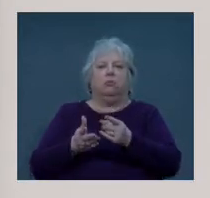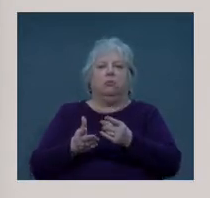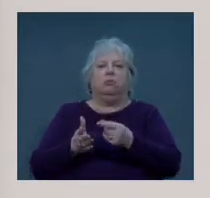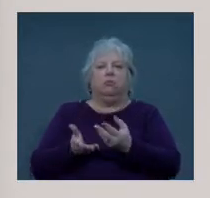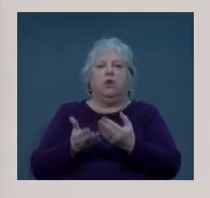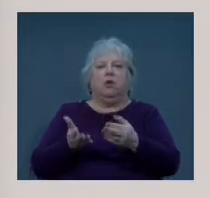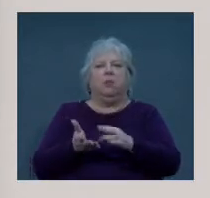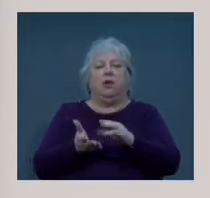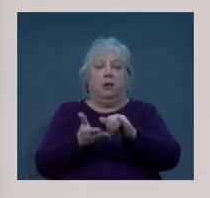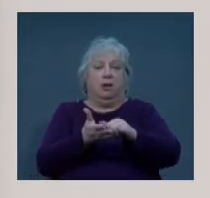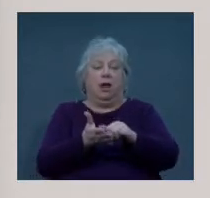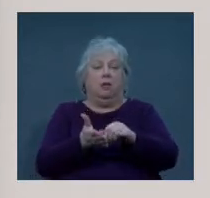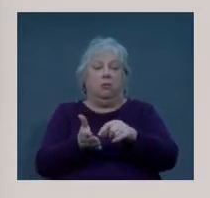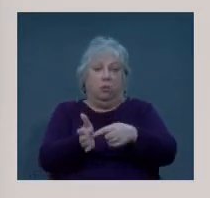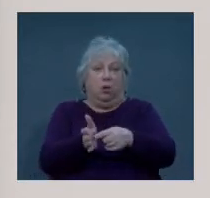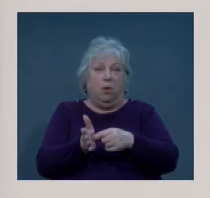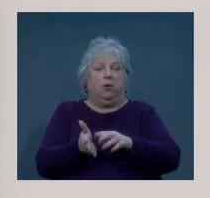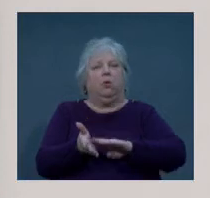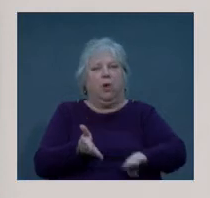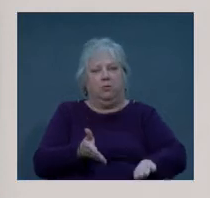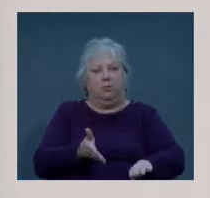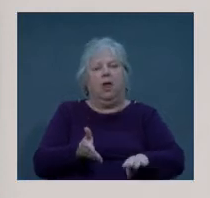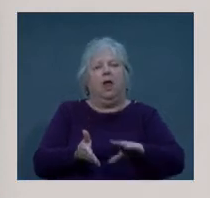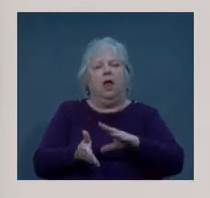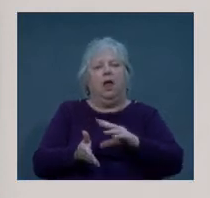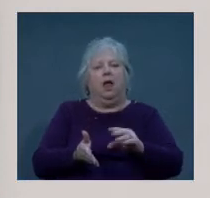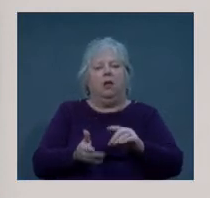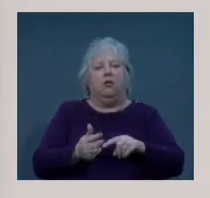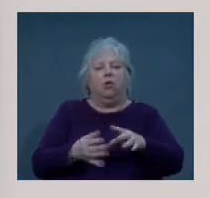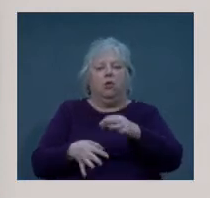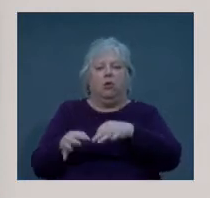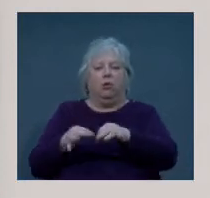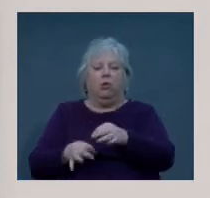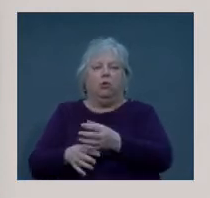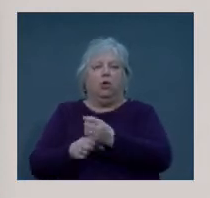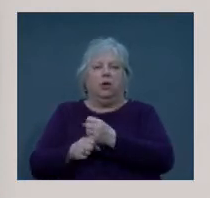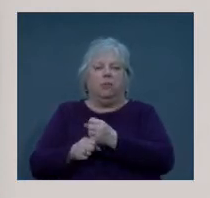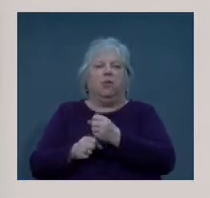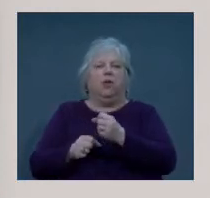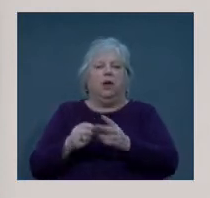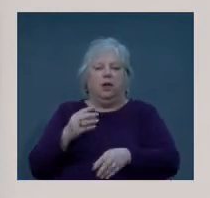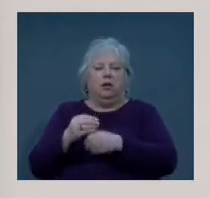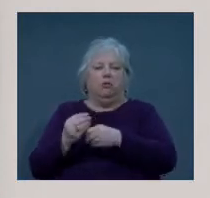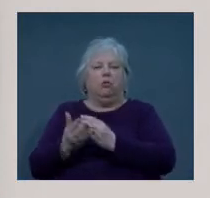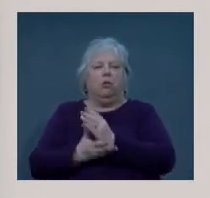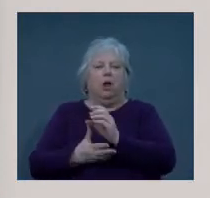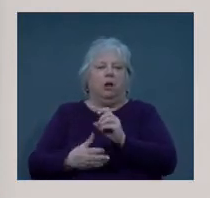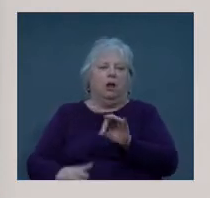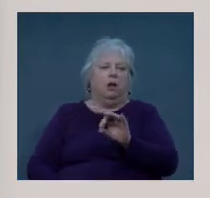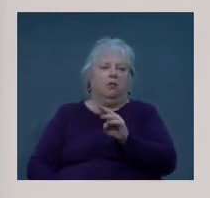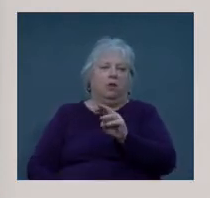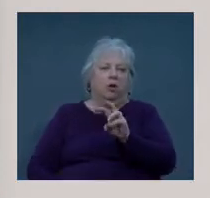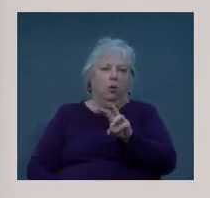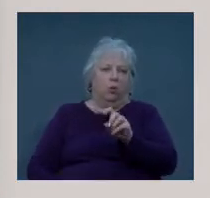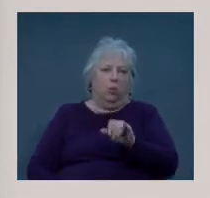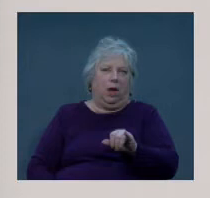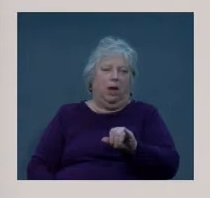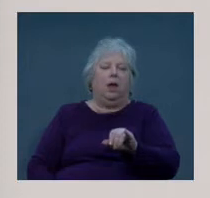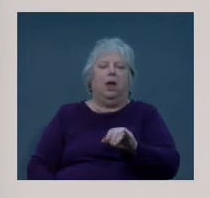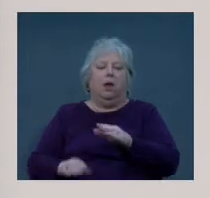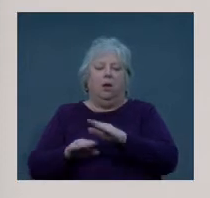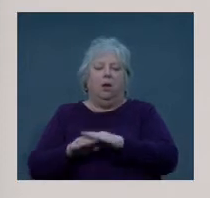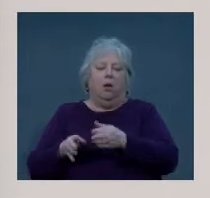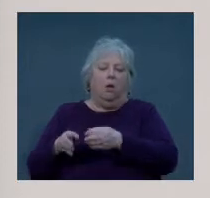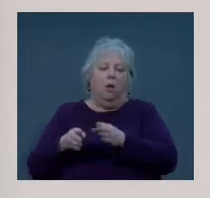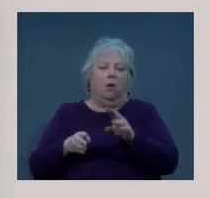requirement to require the additional right-of-way. Similarly, along Manny Road, there would be a requirement